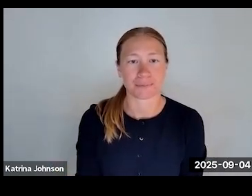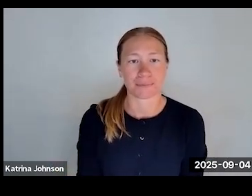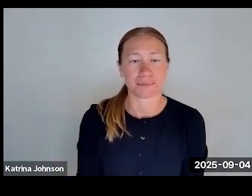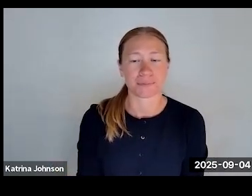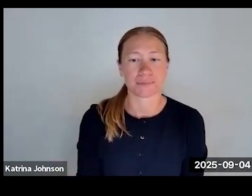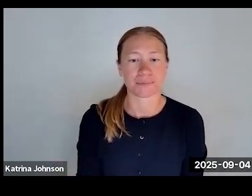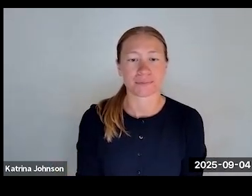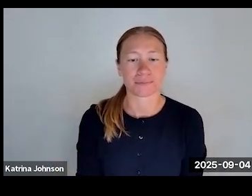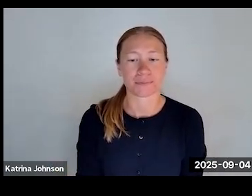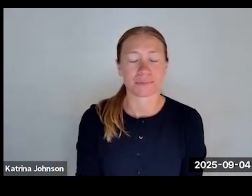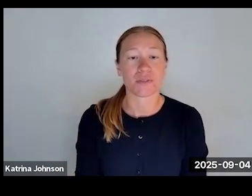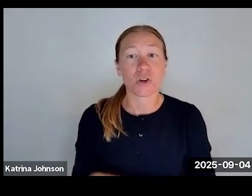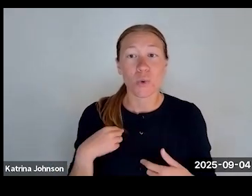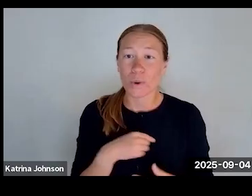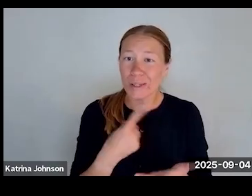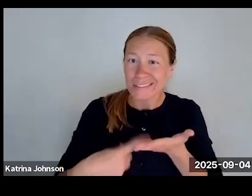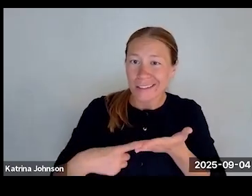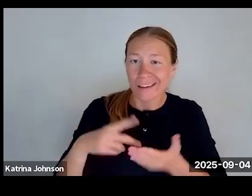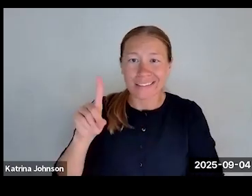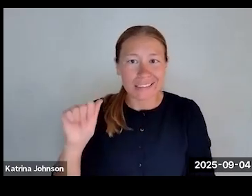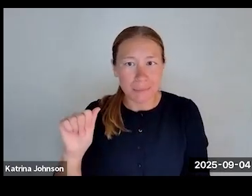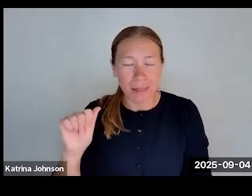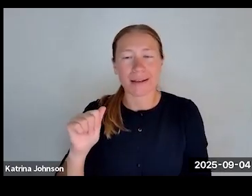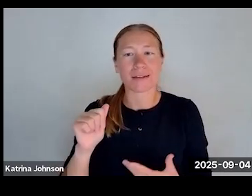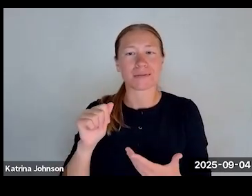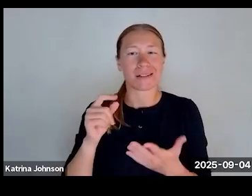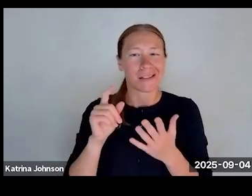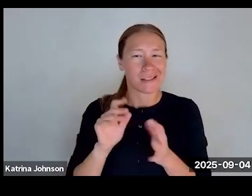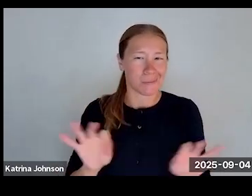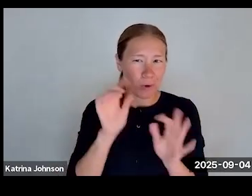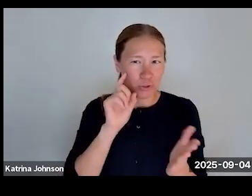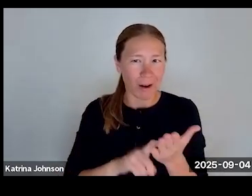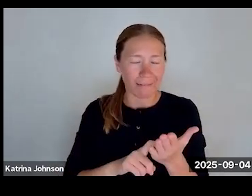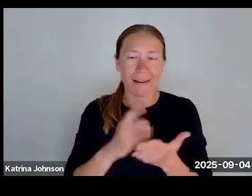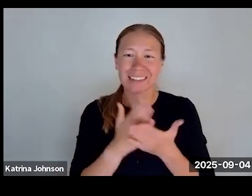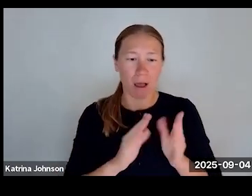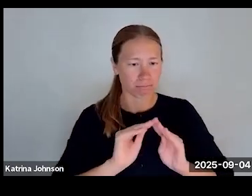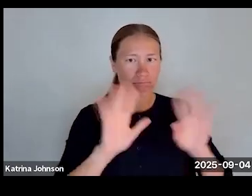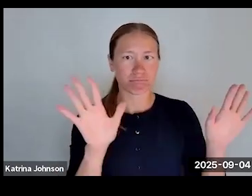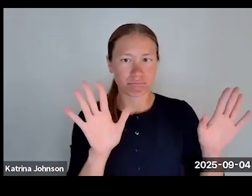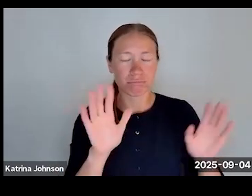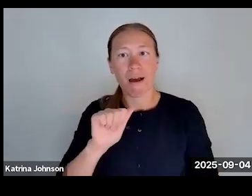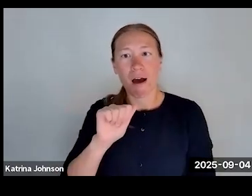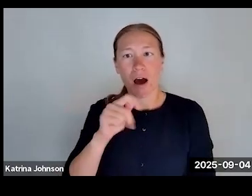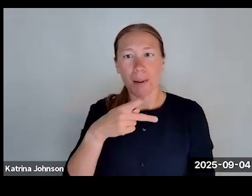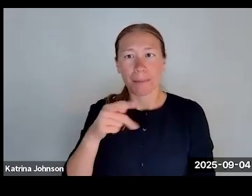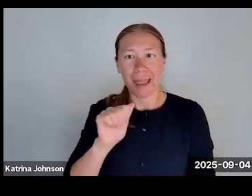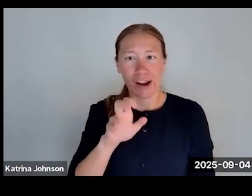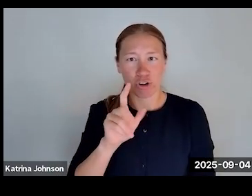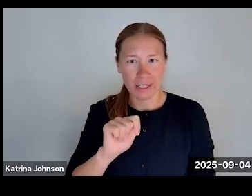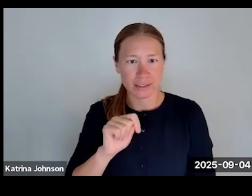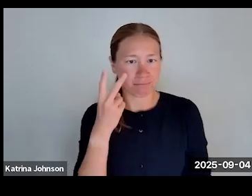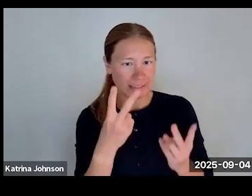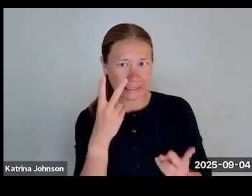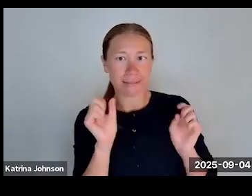When we talk about disability, it's important to recognize that some are apparent, sometimes called visible or obvious,